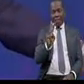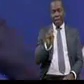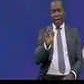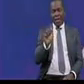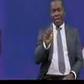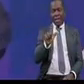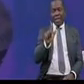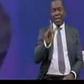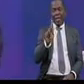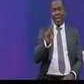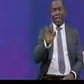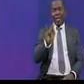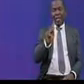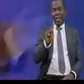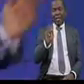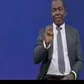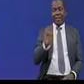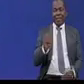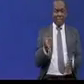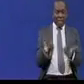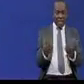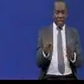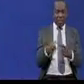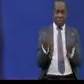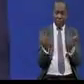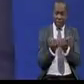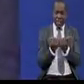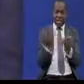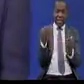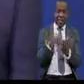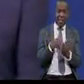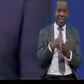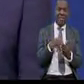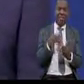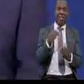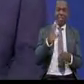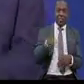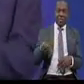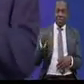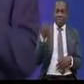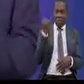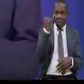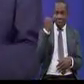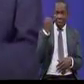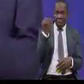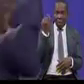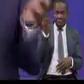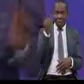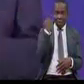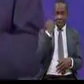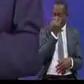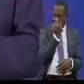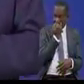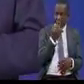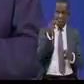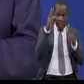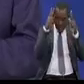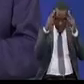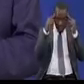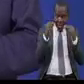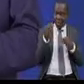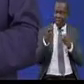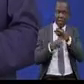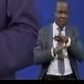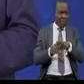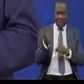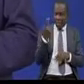Israel, they were going to destroy everyone. He didn't see the Amalekites. He saw him who is invisible. You